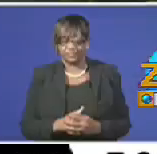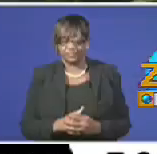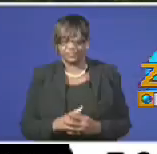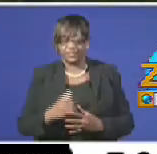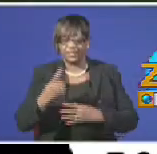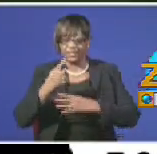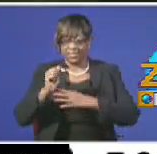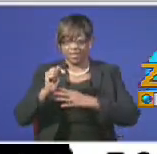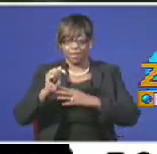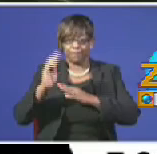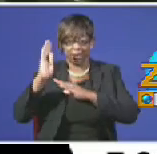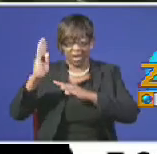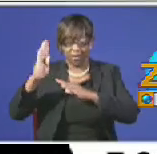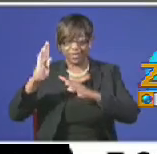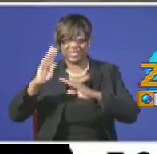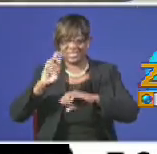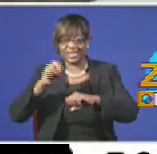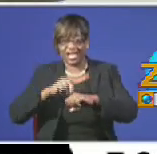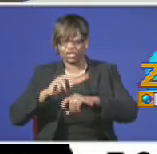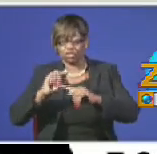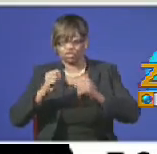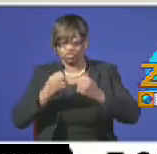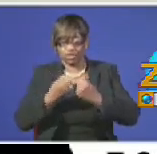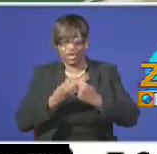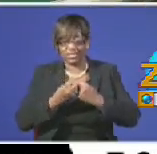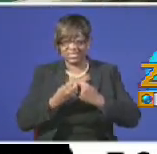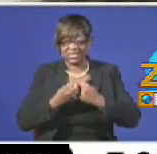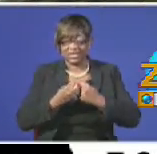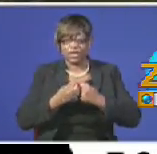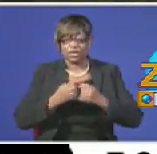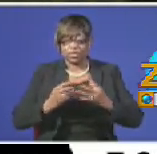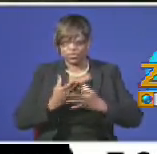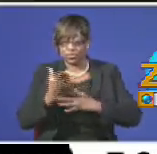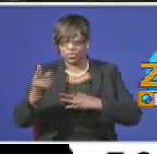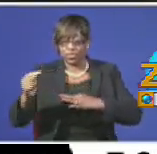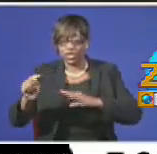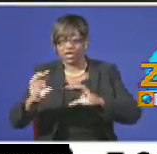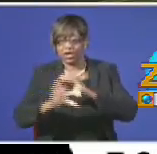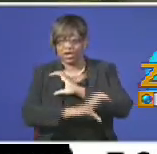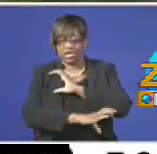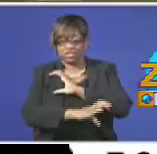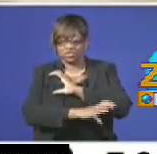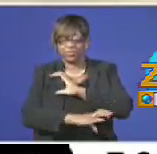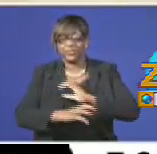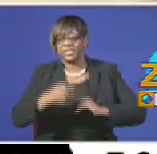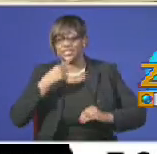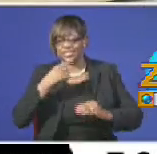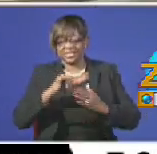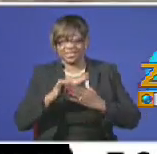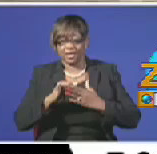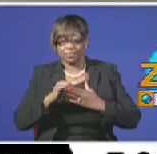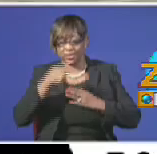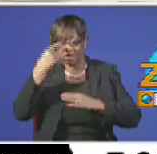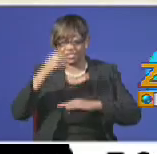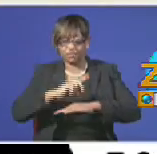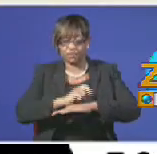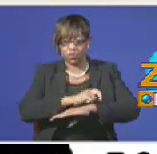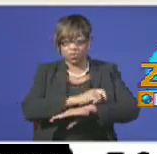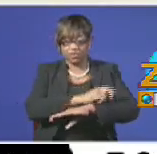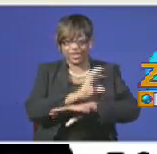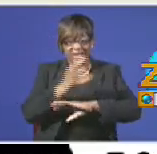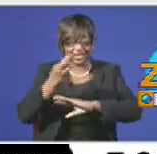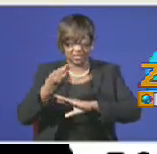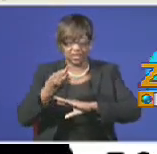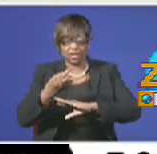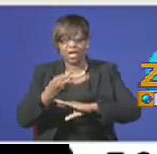National Trust, with its network of 32 terrestrial and marine parks spread throughout the country, has taken a major financial hit due to the COVID-19